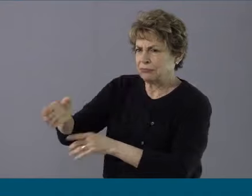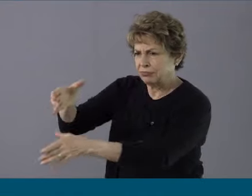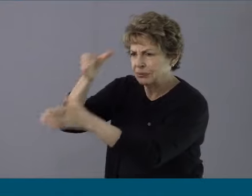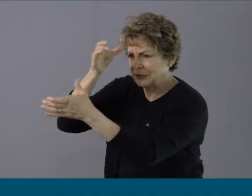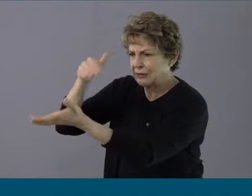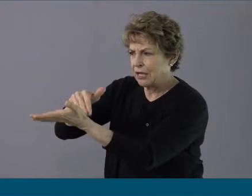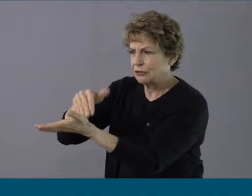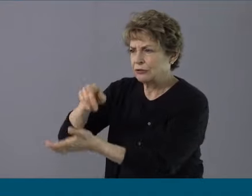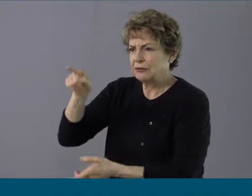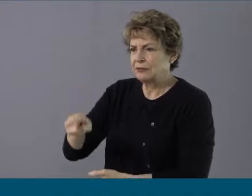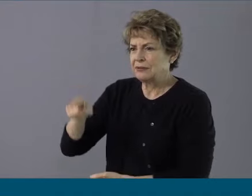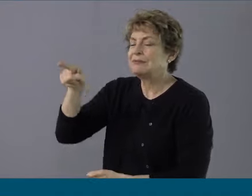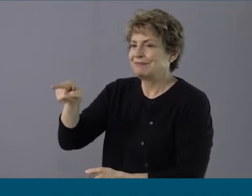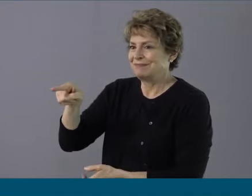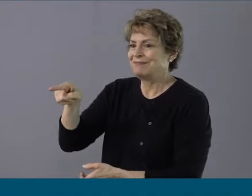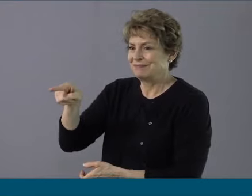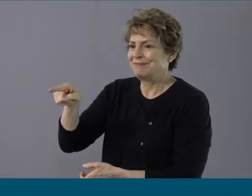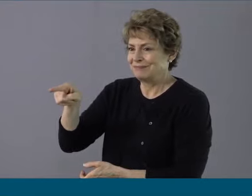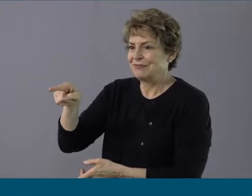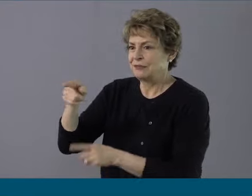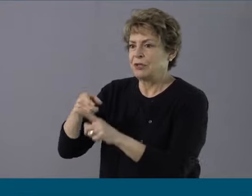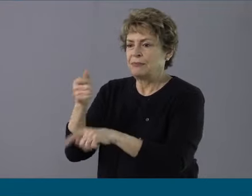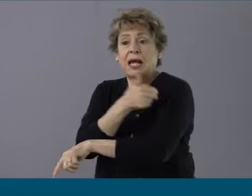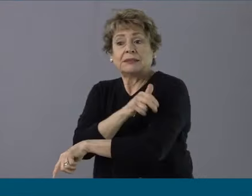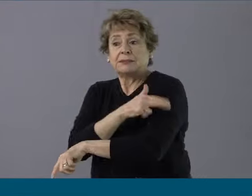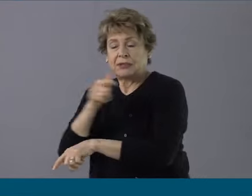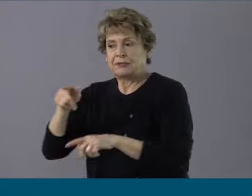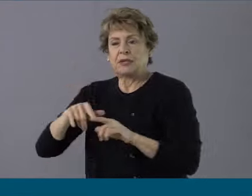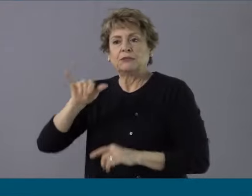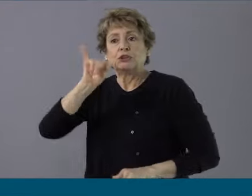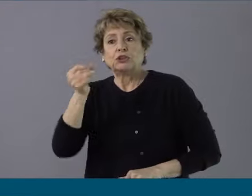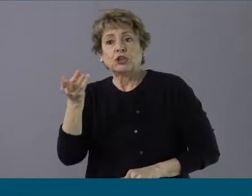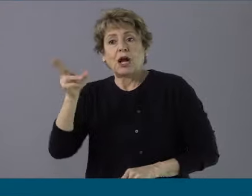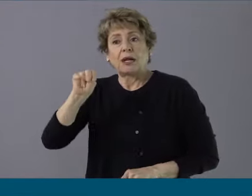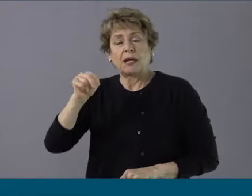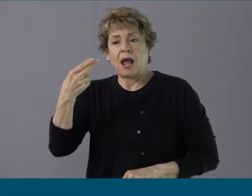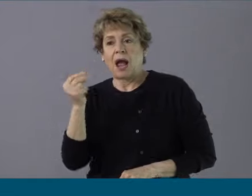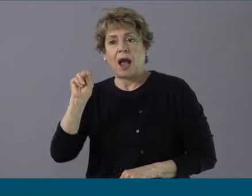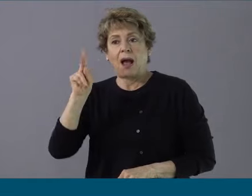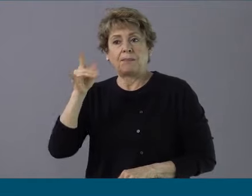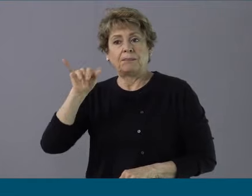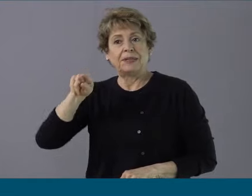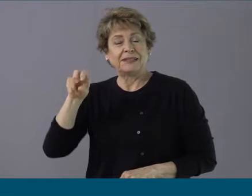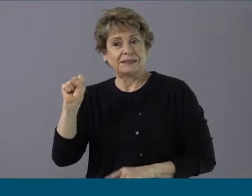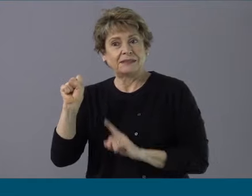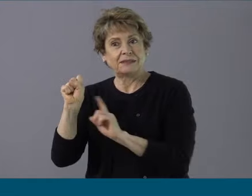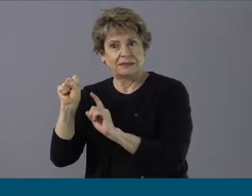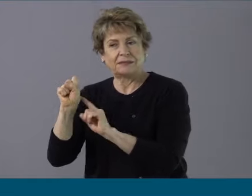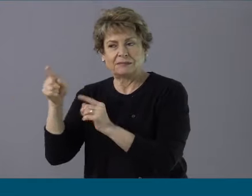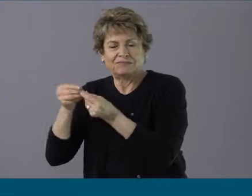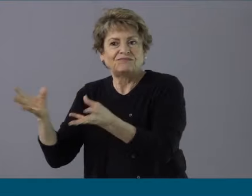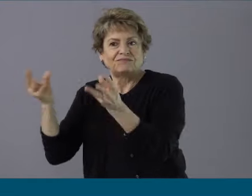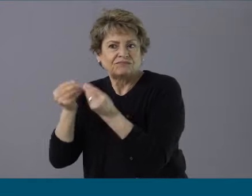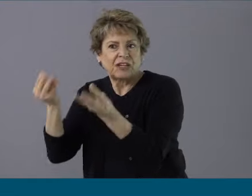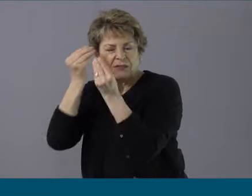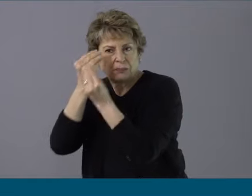of Medicine. These are case trends in the United States, D.C., and Puerto Rico, a 3-day moving